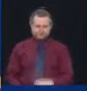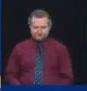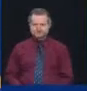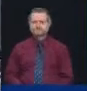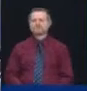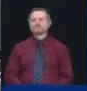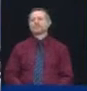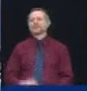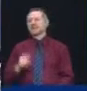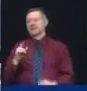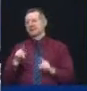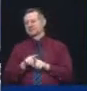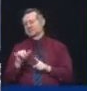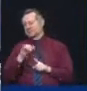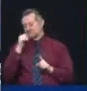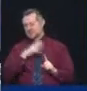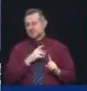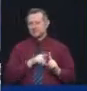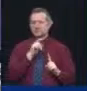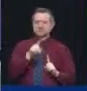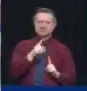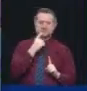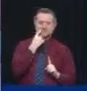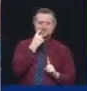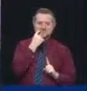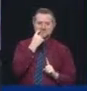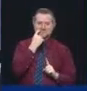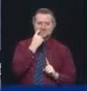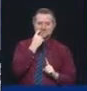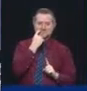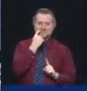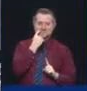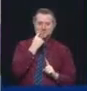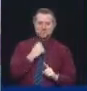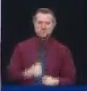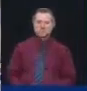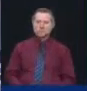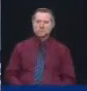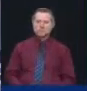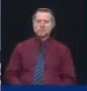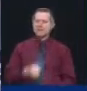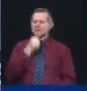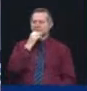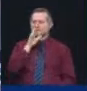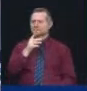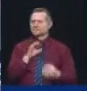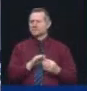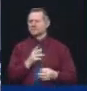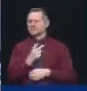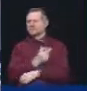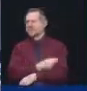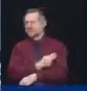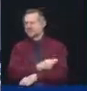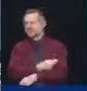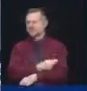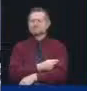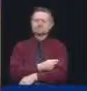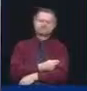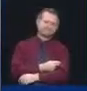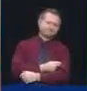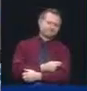12 plus vaccines. What is the significance of that? What do you do to try to get 12 to 15-year-olds